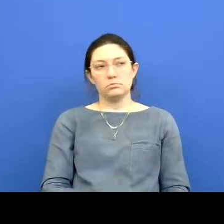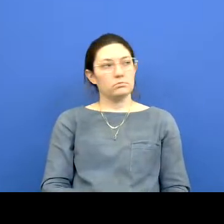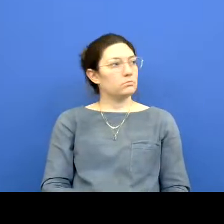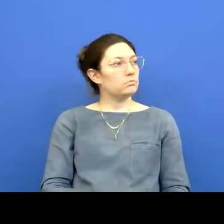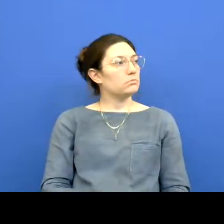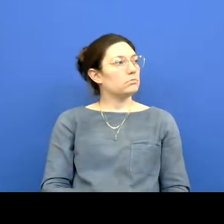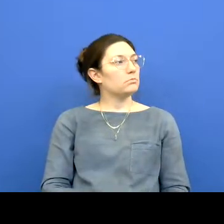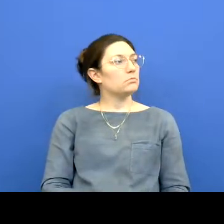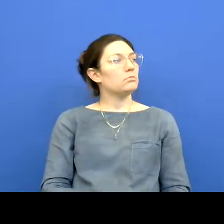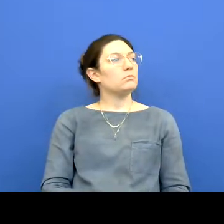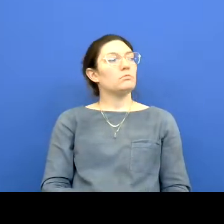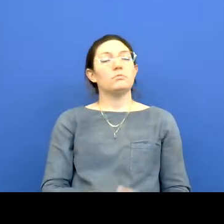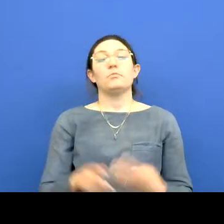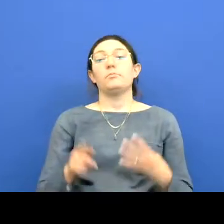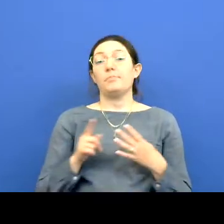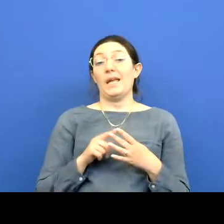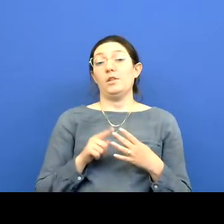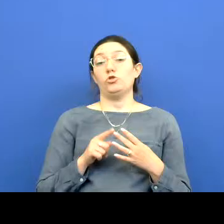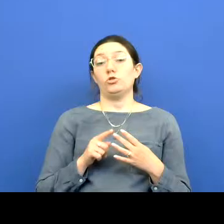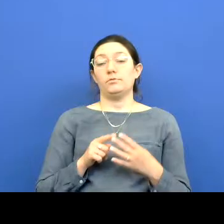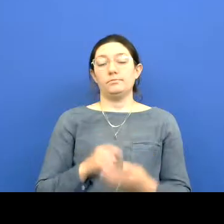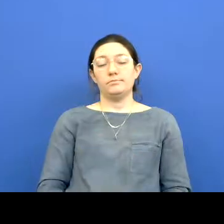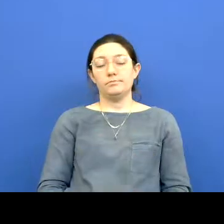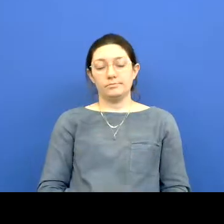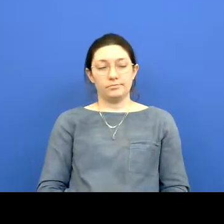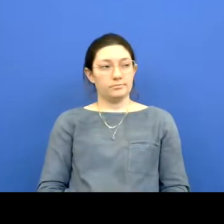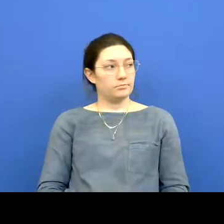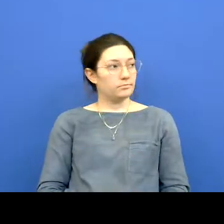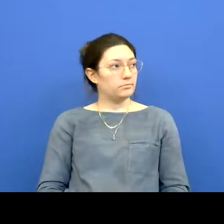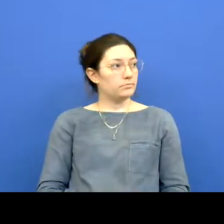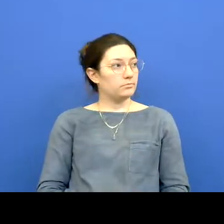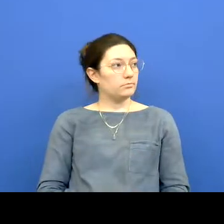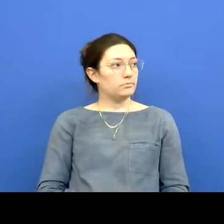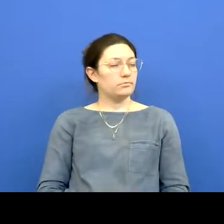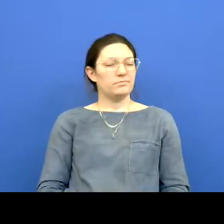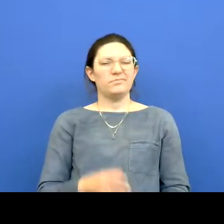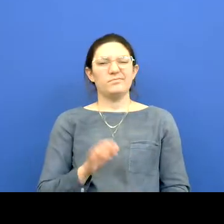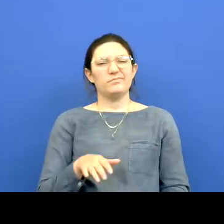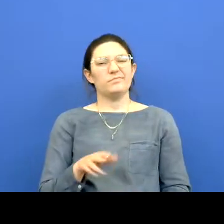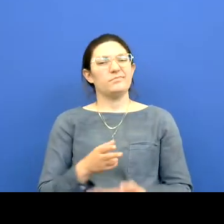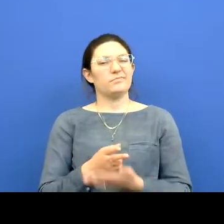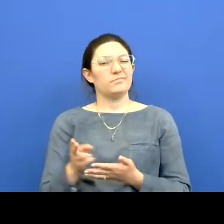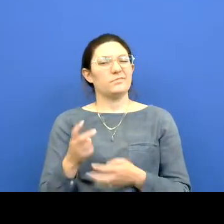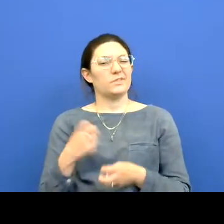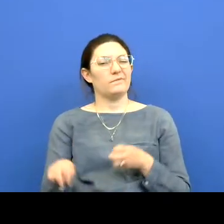So where I am, it was a tough decision, but